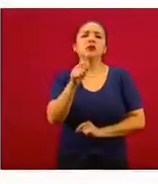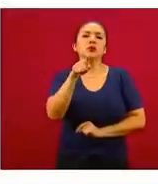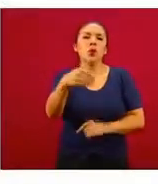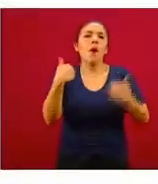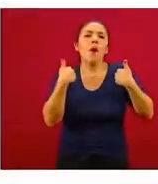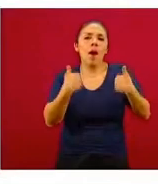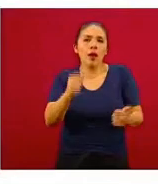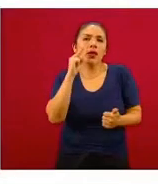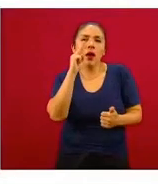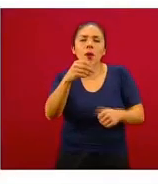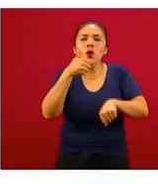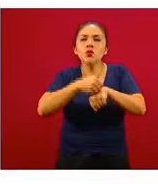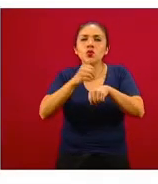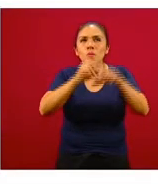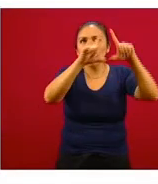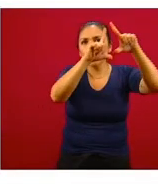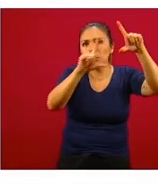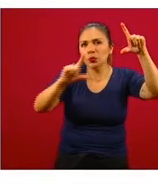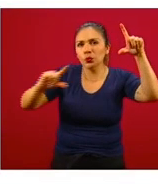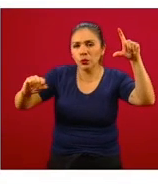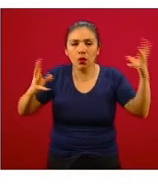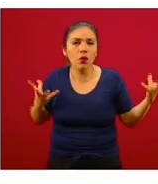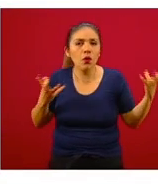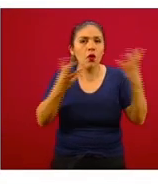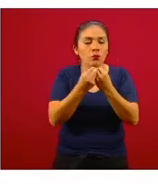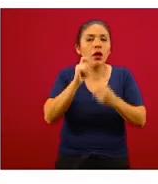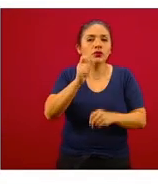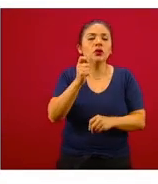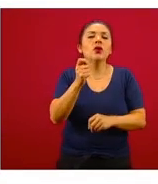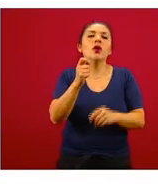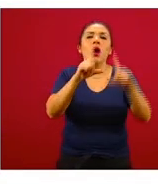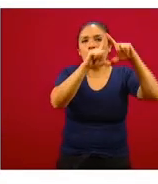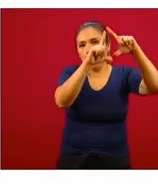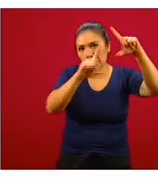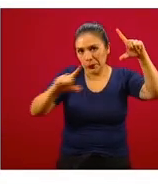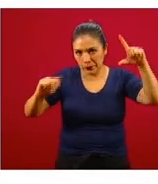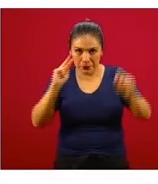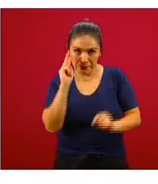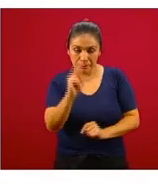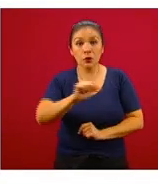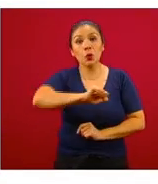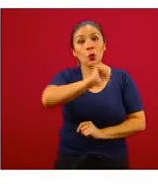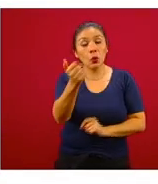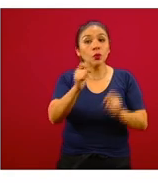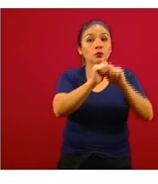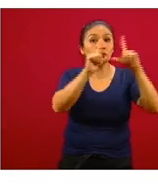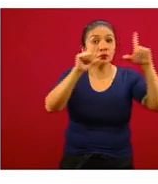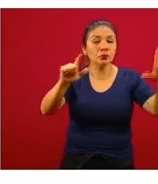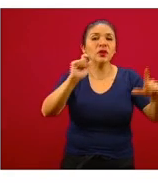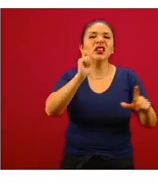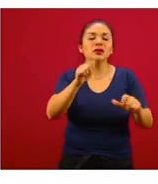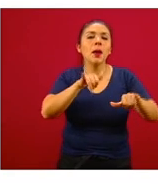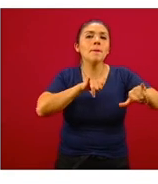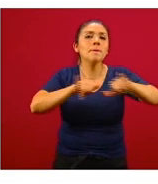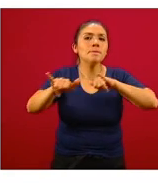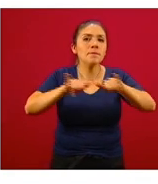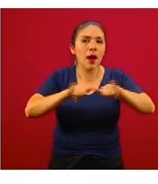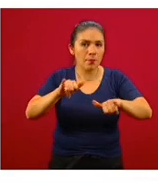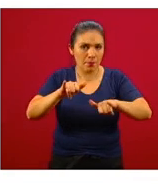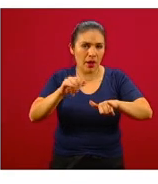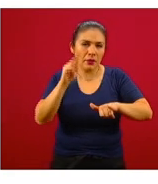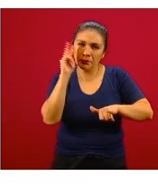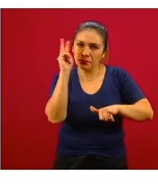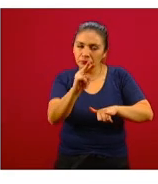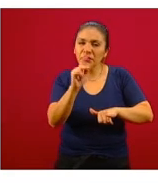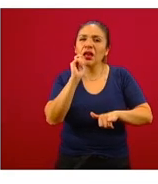ustedes Here we puedan ver have los the same números en total que information están en as a bar graph, en la siguiente presented diapositiva as a vamos a bar ver el graph. mapa con distribución geográfica